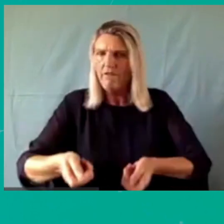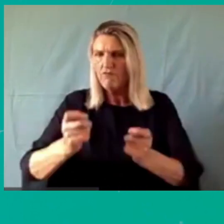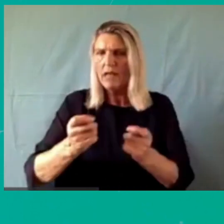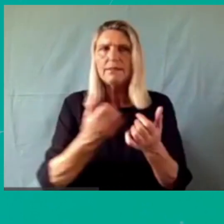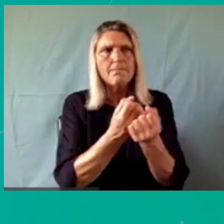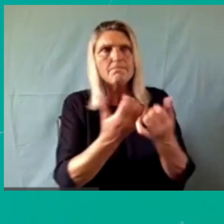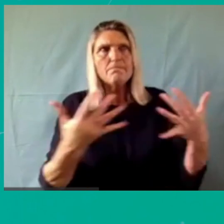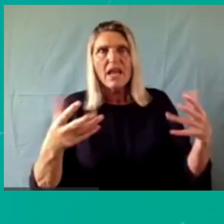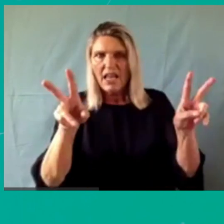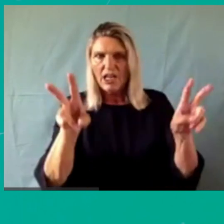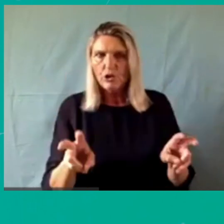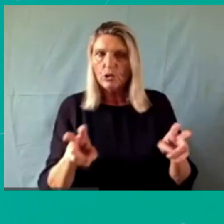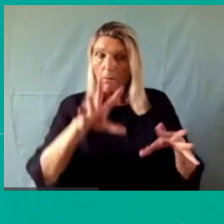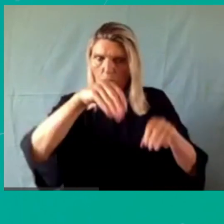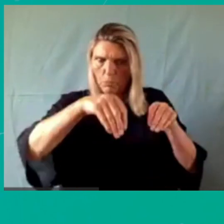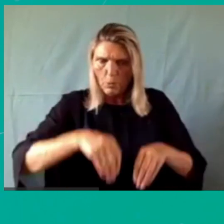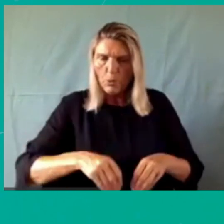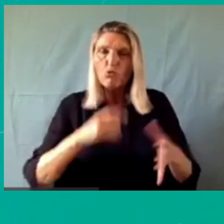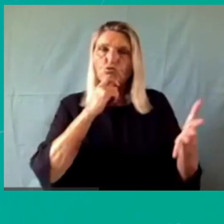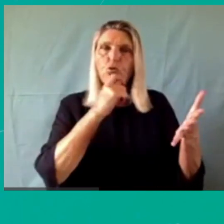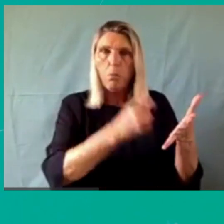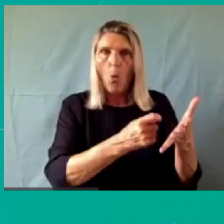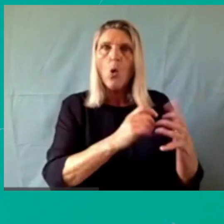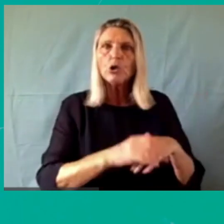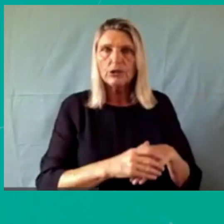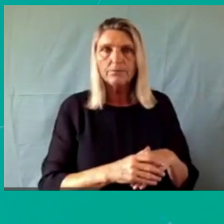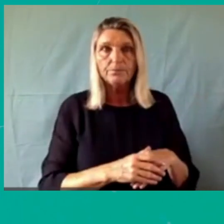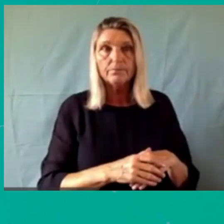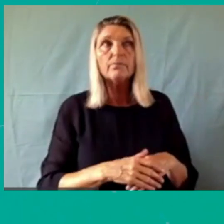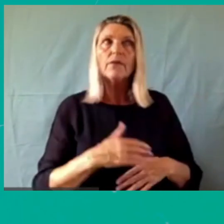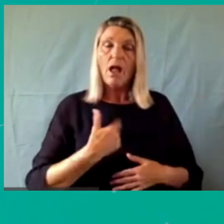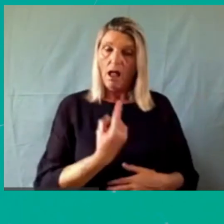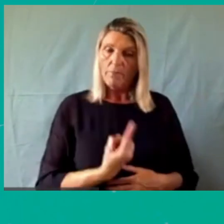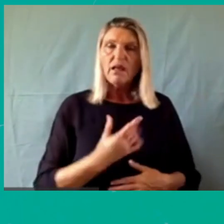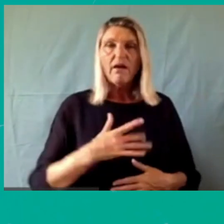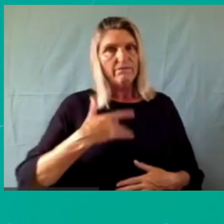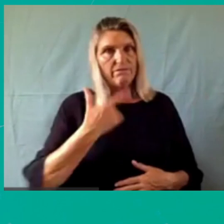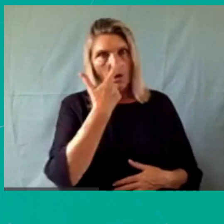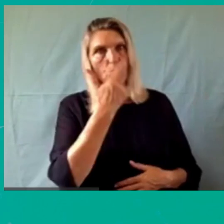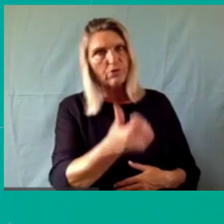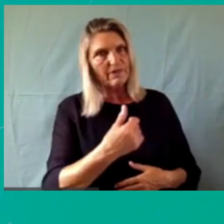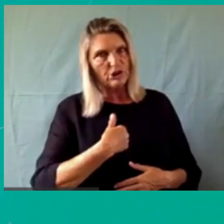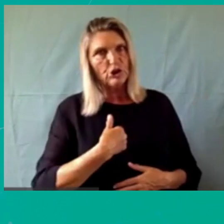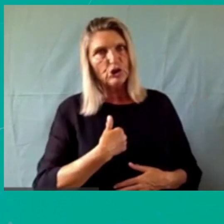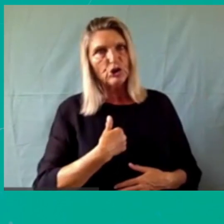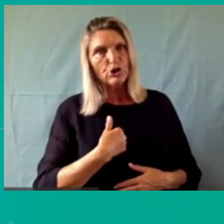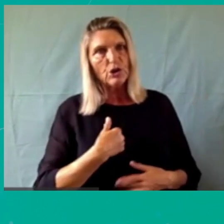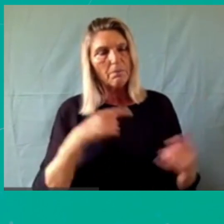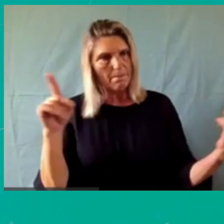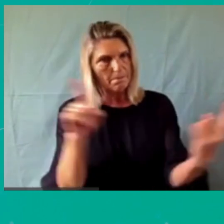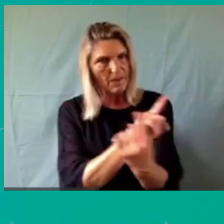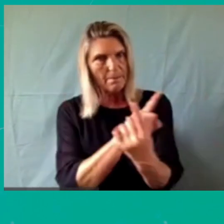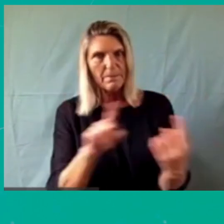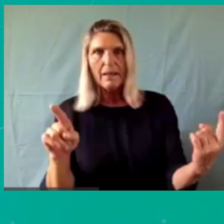in these reports. I have been privileged to have also met with members of the disability community